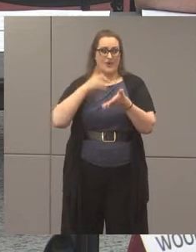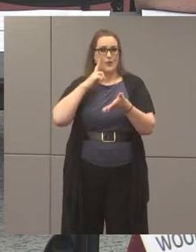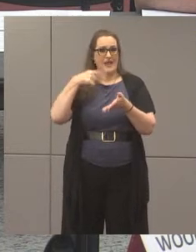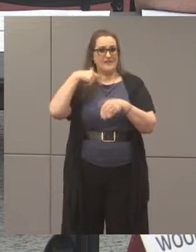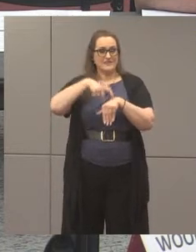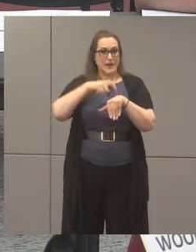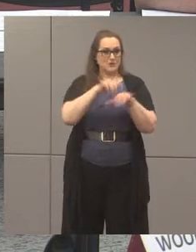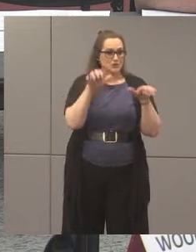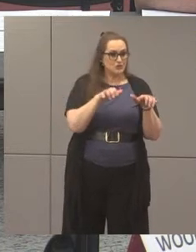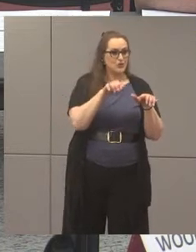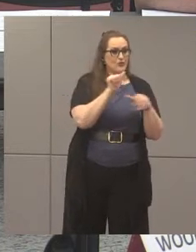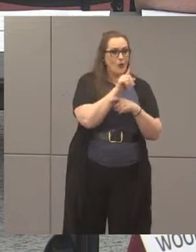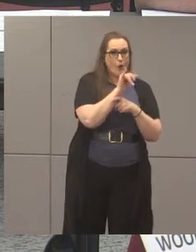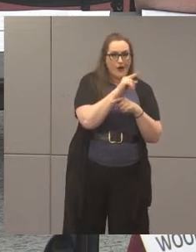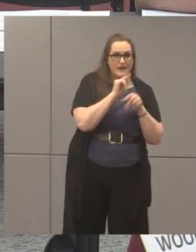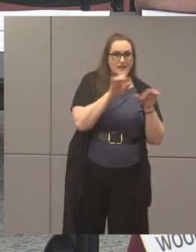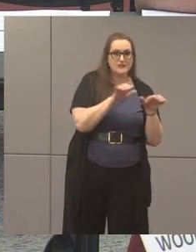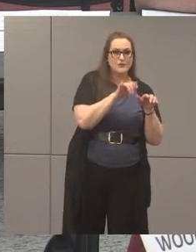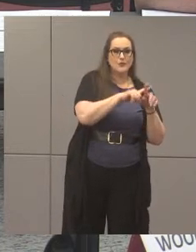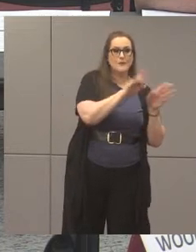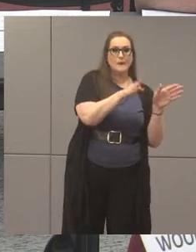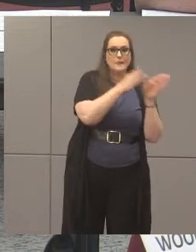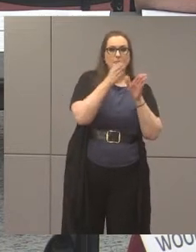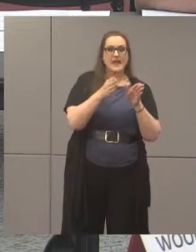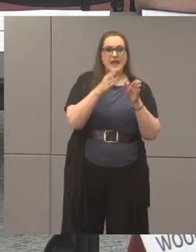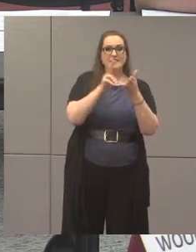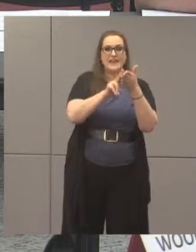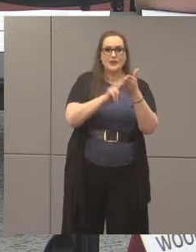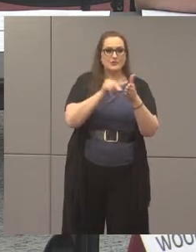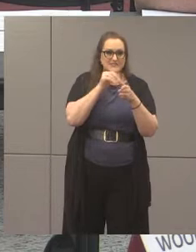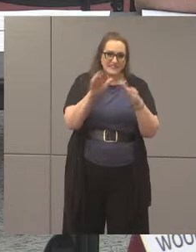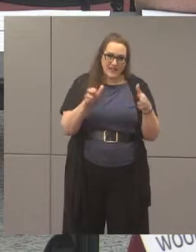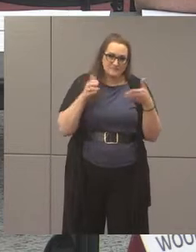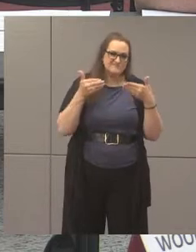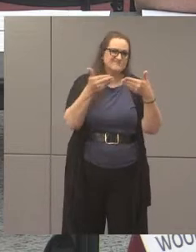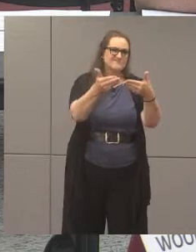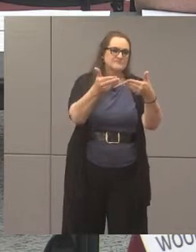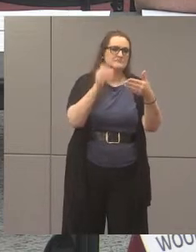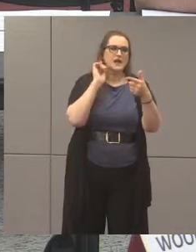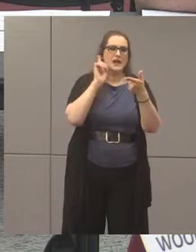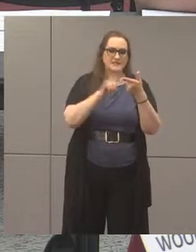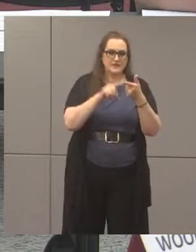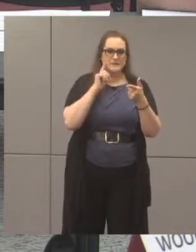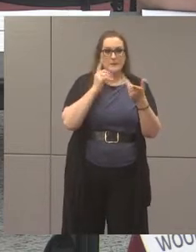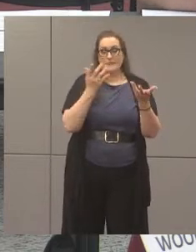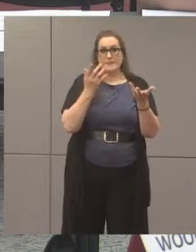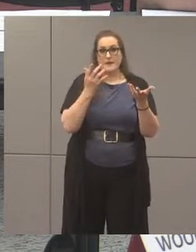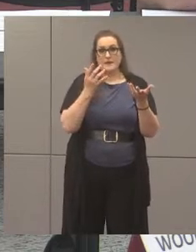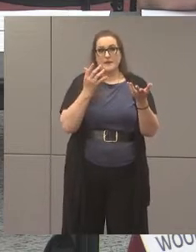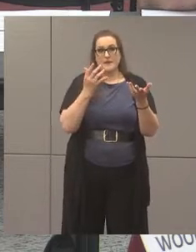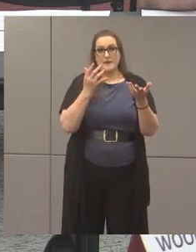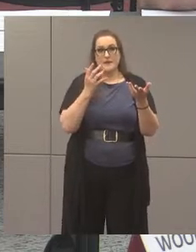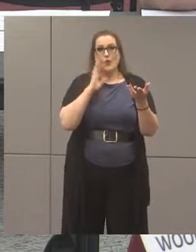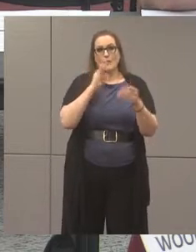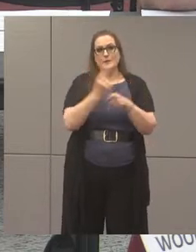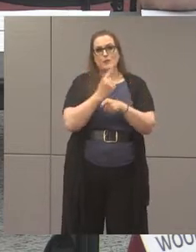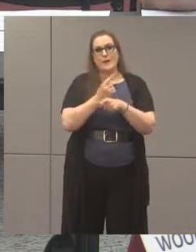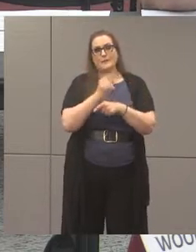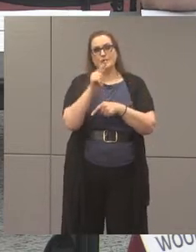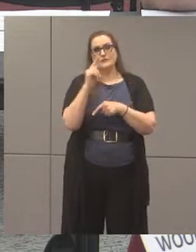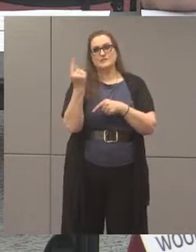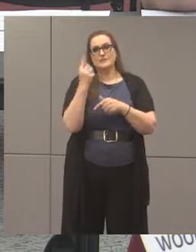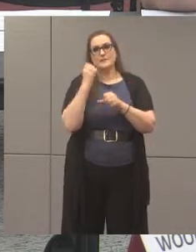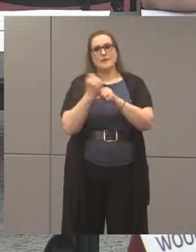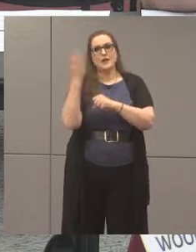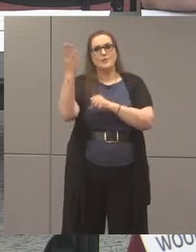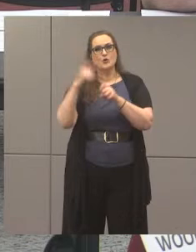do, and the contract is not executed until we do, and it would be proper to somebody make a